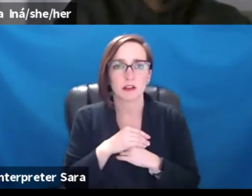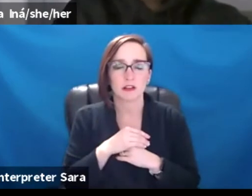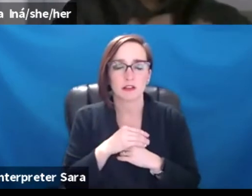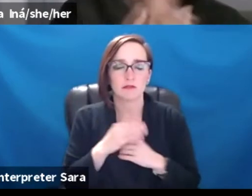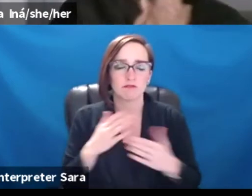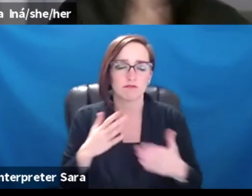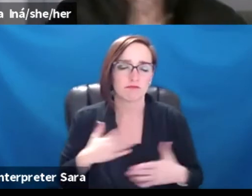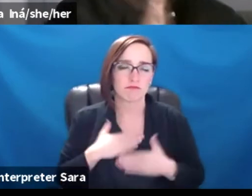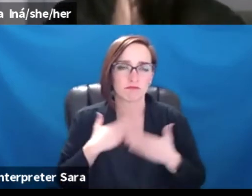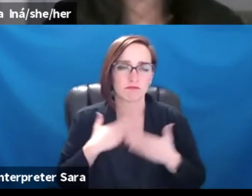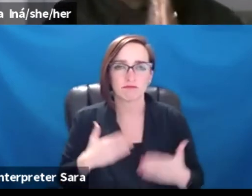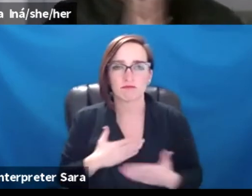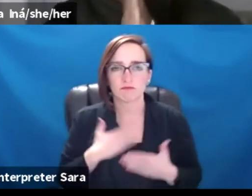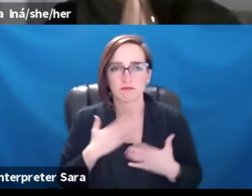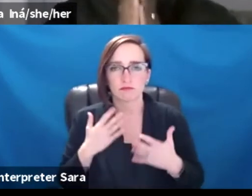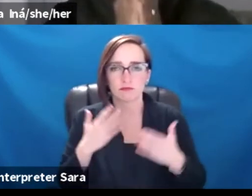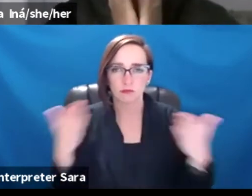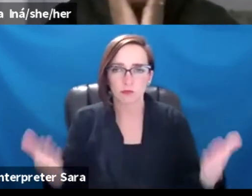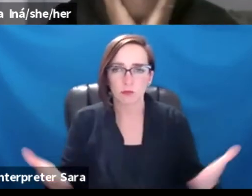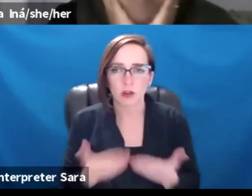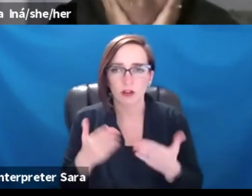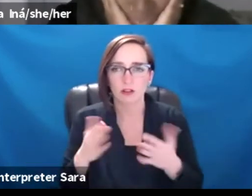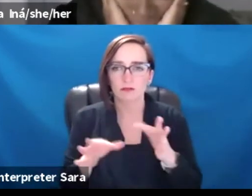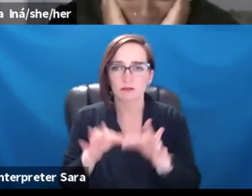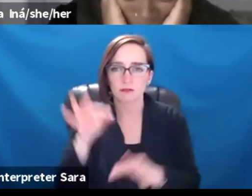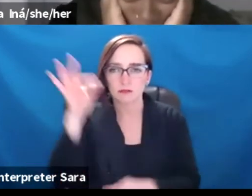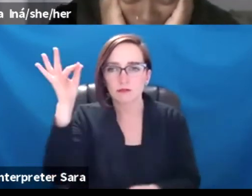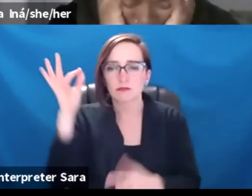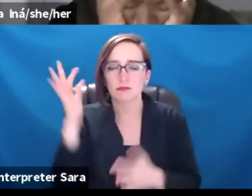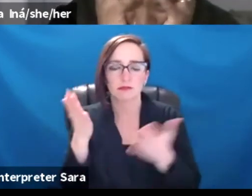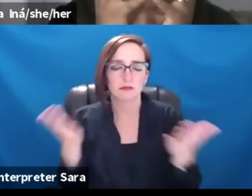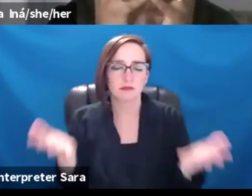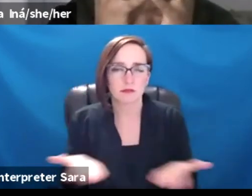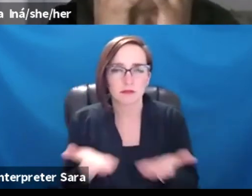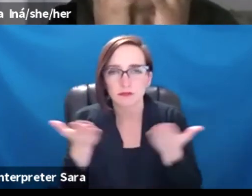in spirit, that you are here